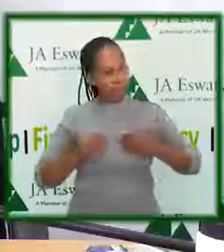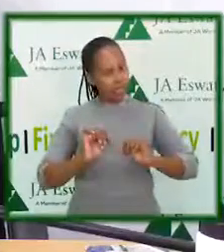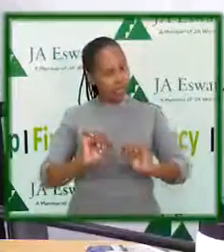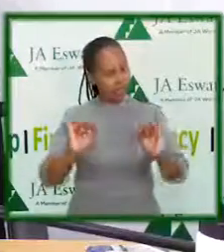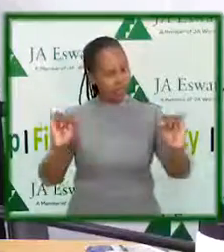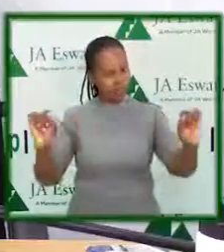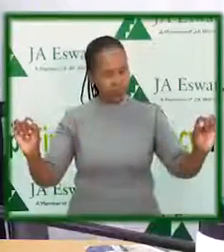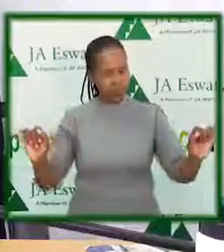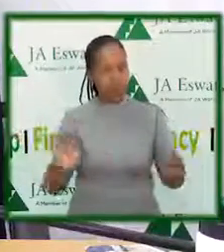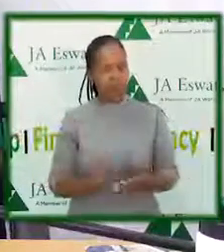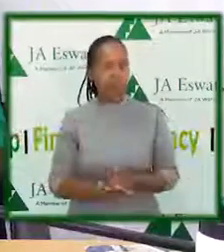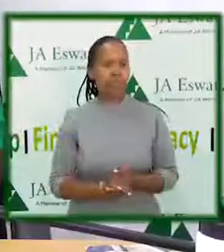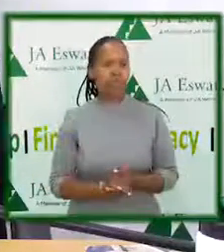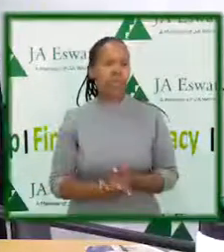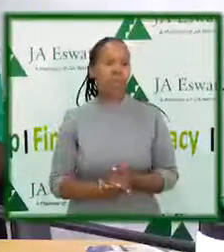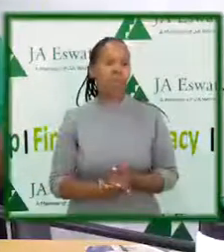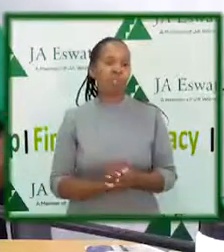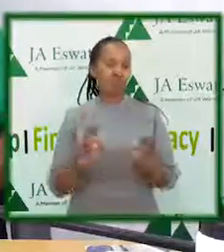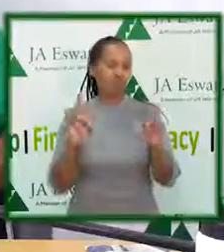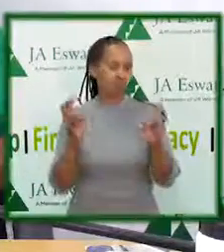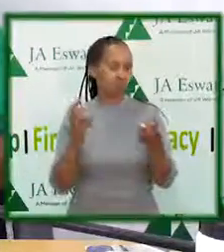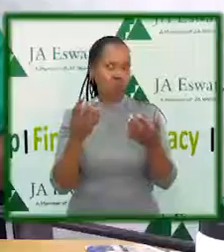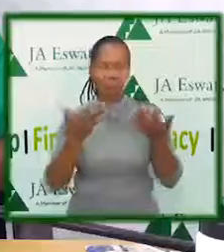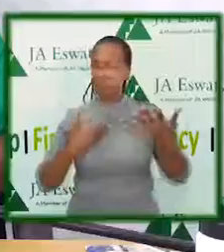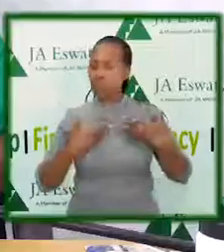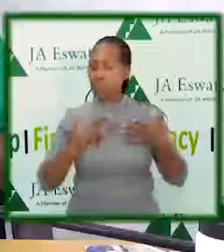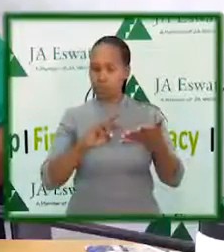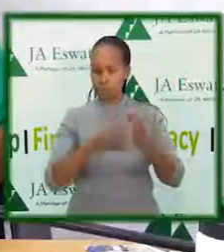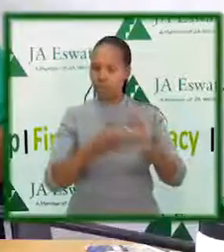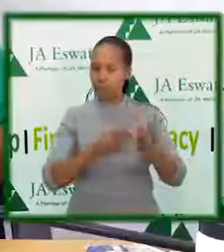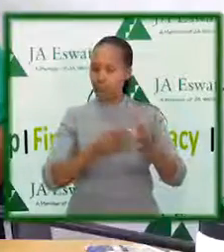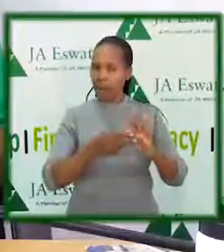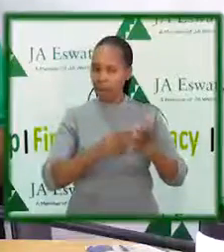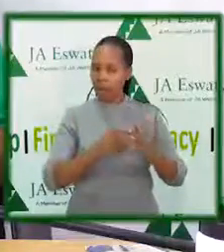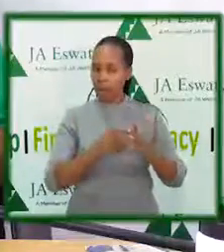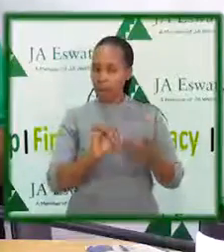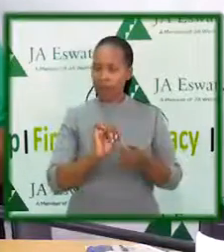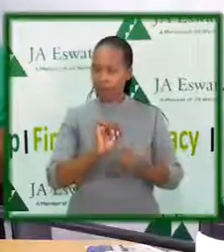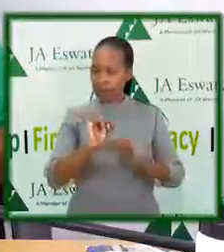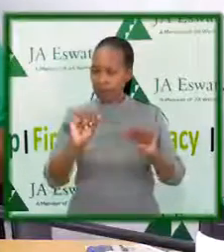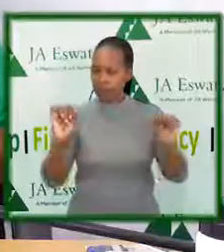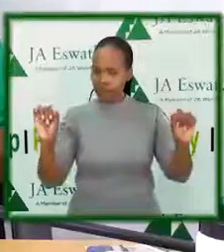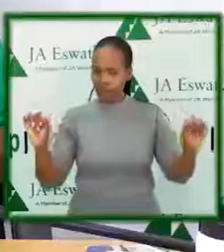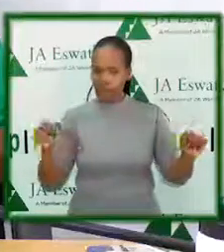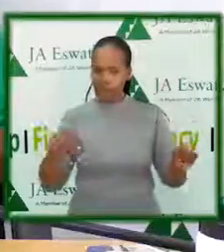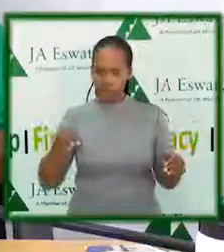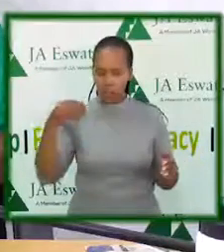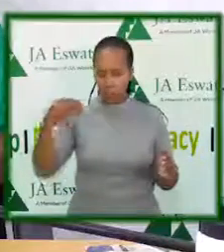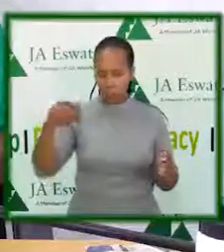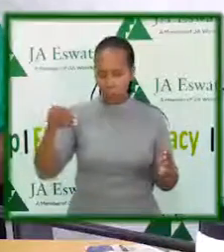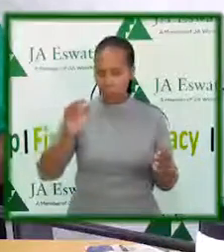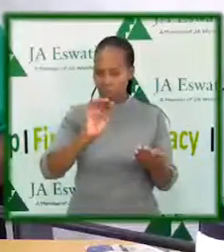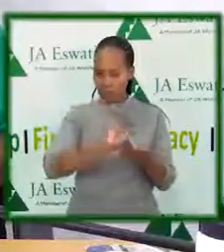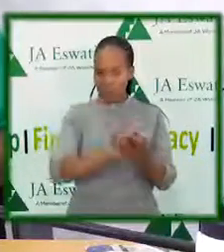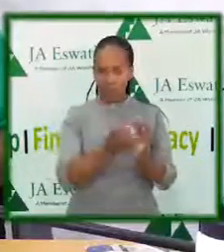about the business plan, a document every business has to have, which